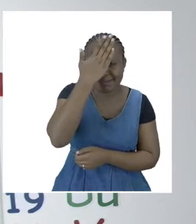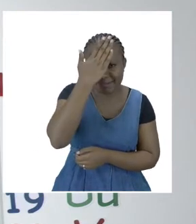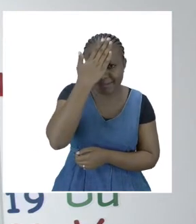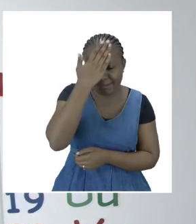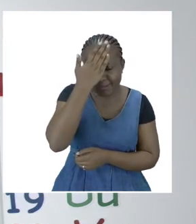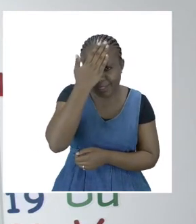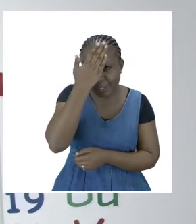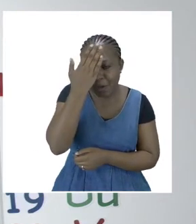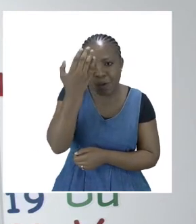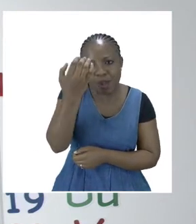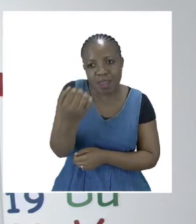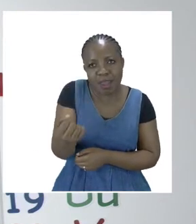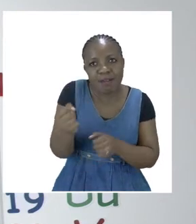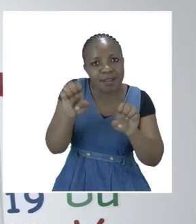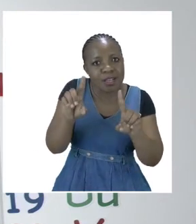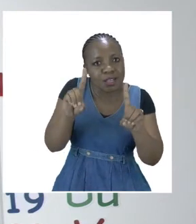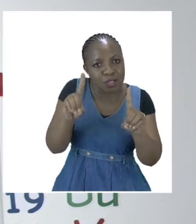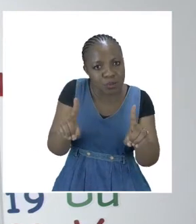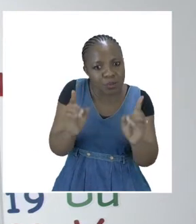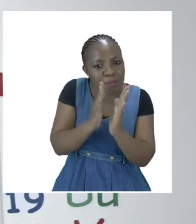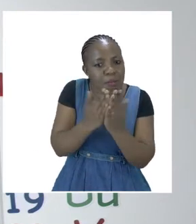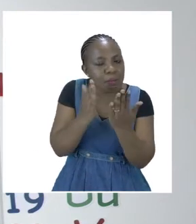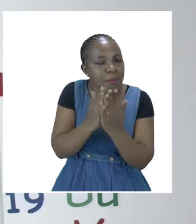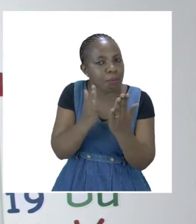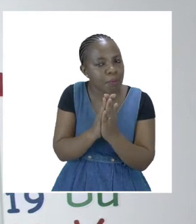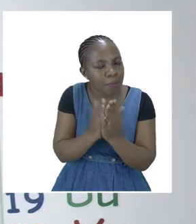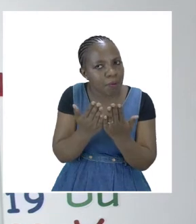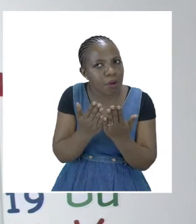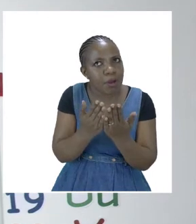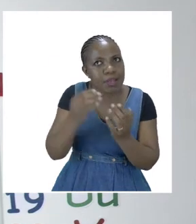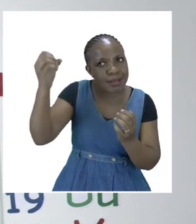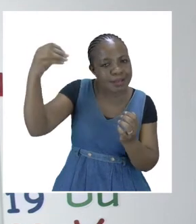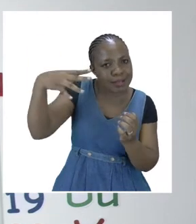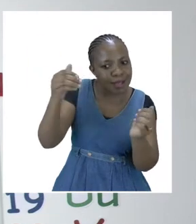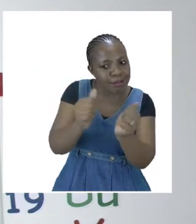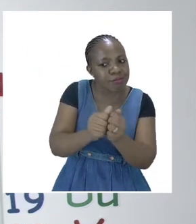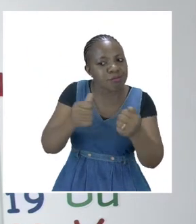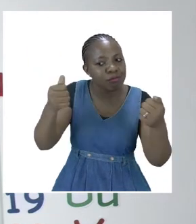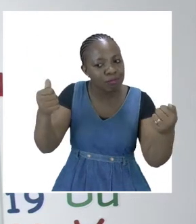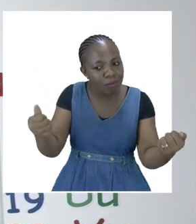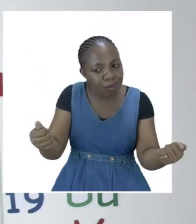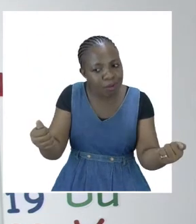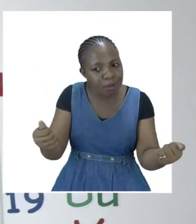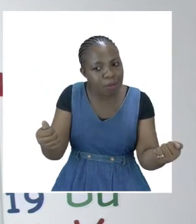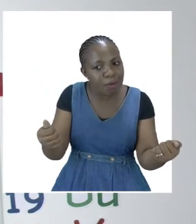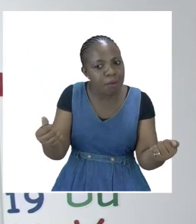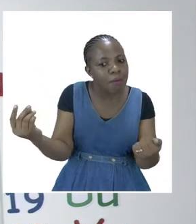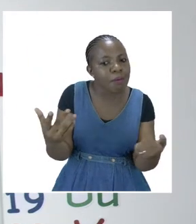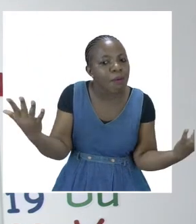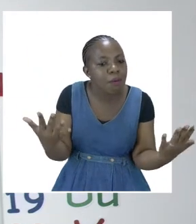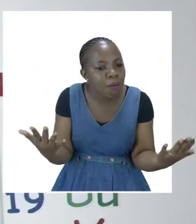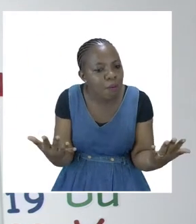booklet in our daily newspaper, street sales, or at your school every Monday